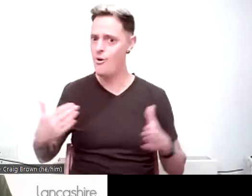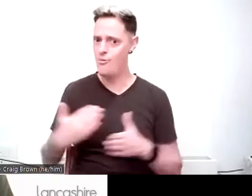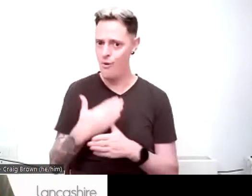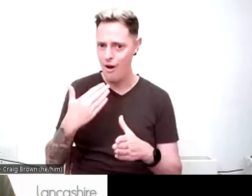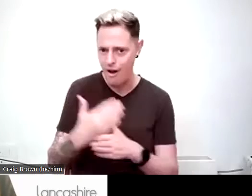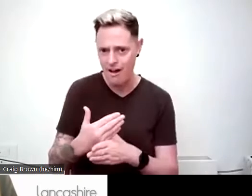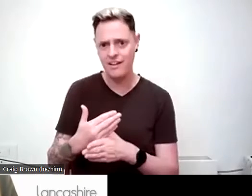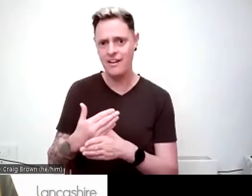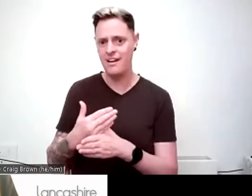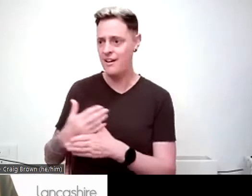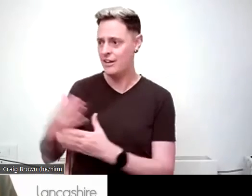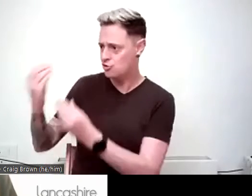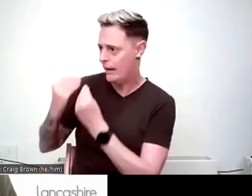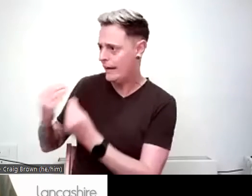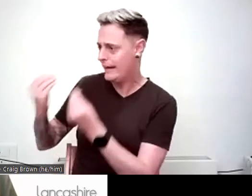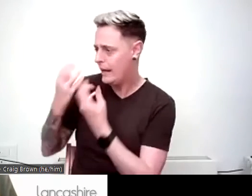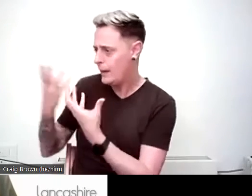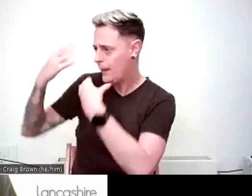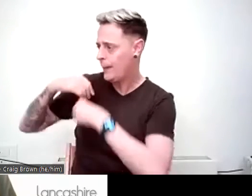of effort, it takes a lot of training,